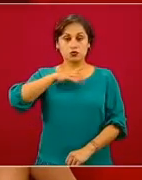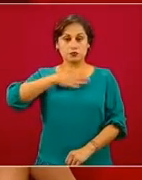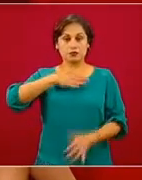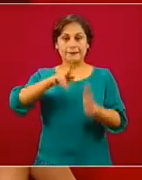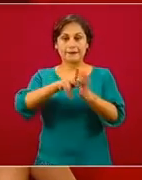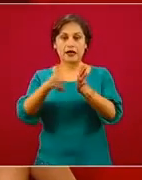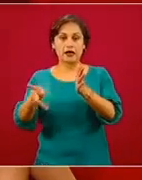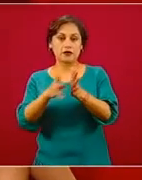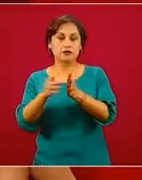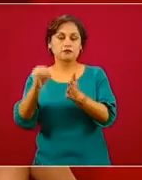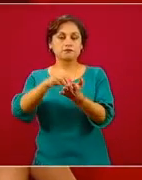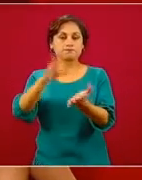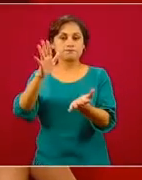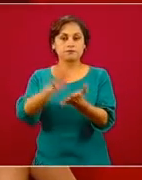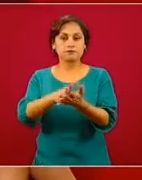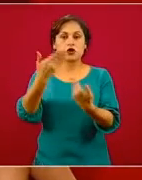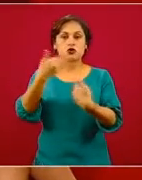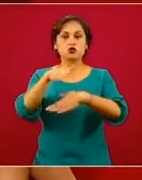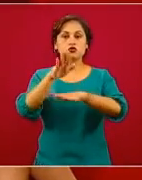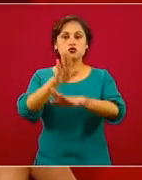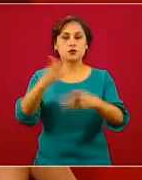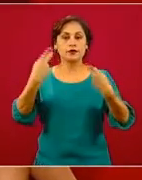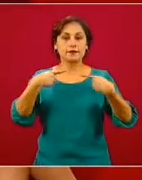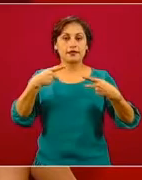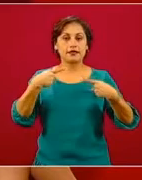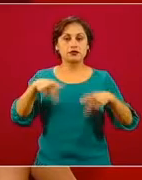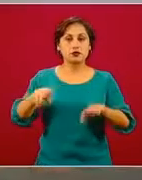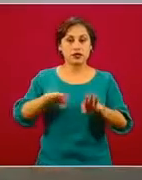with this kind of phenomena?